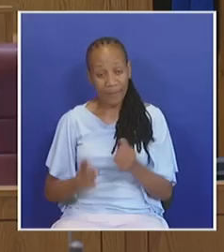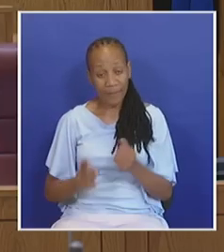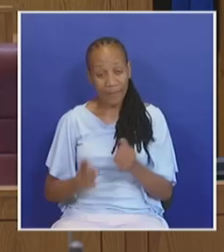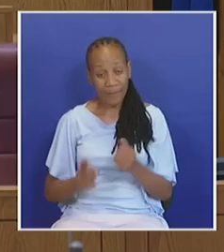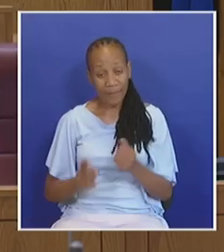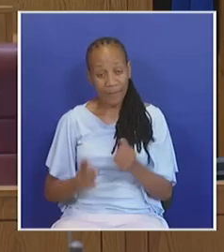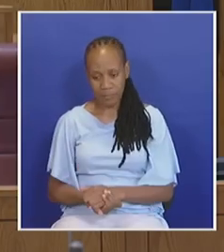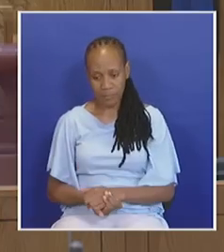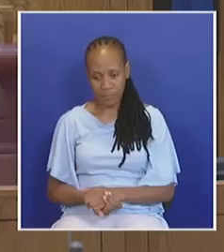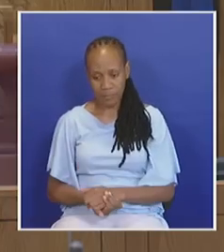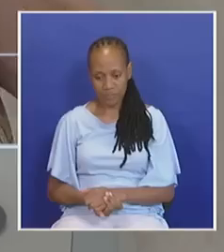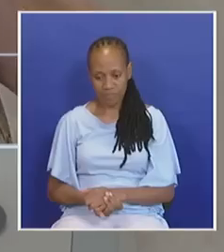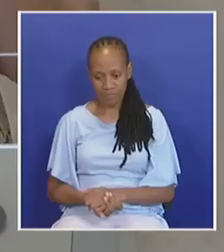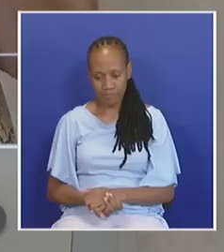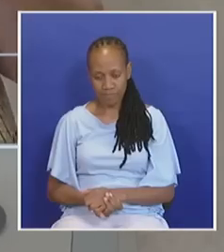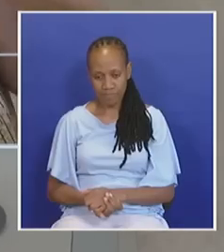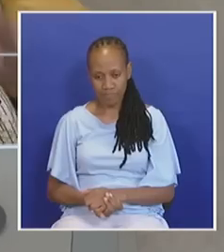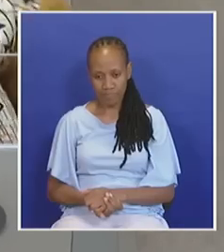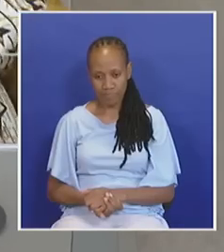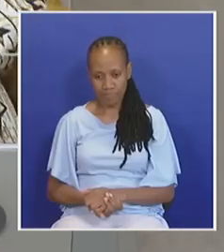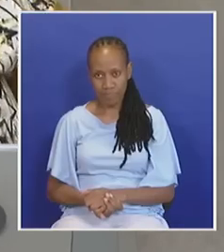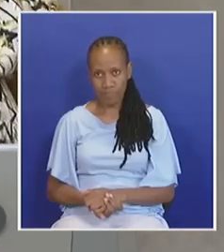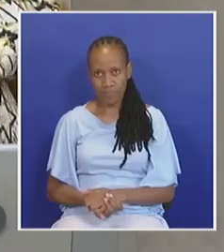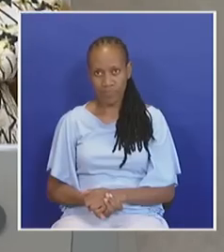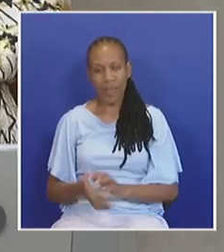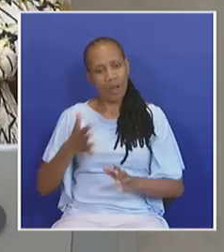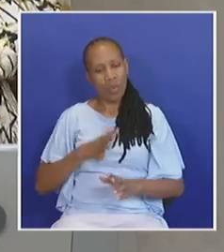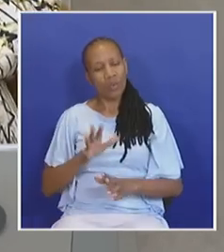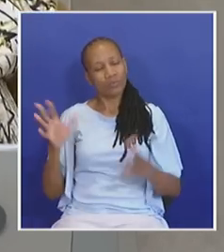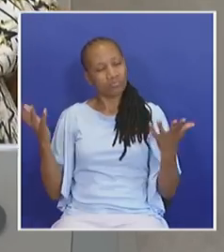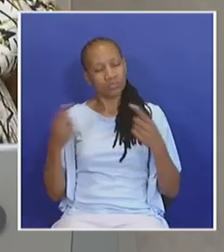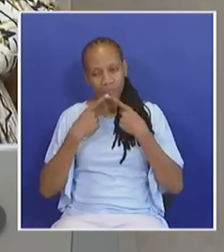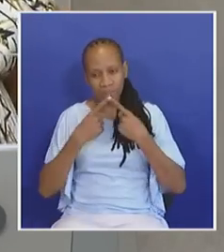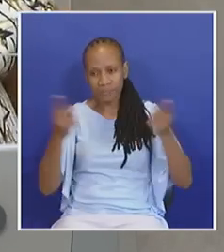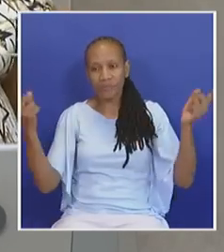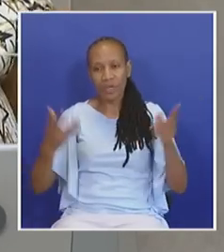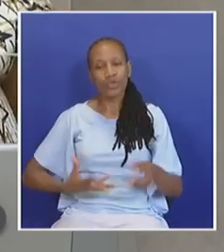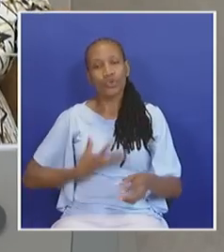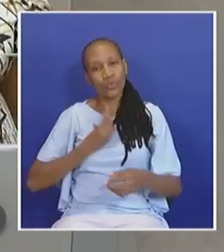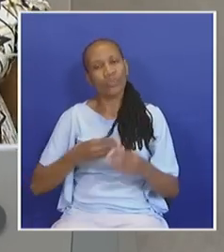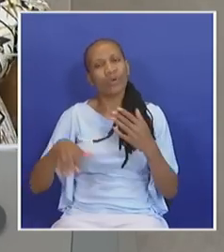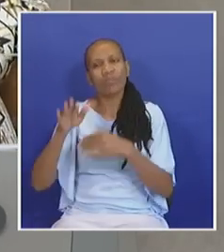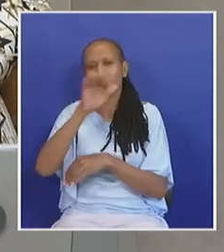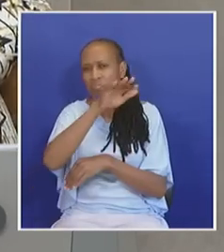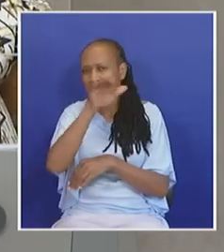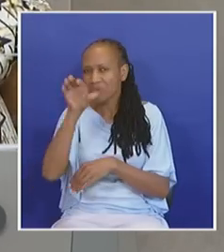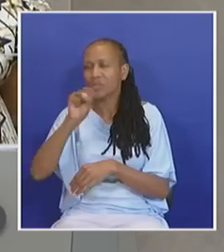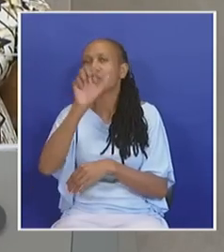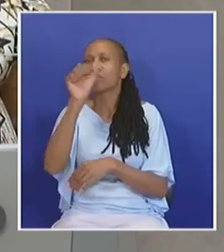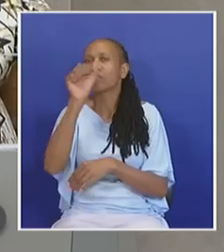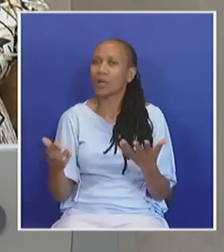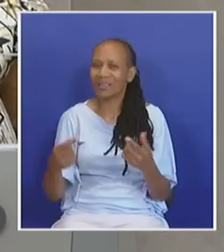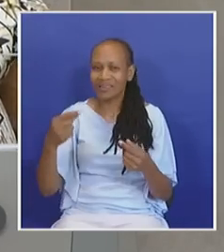Chair, I wanted to talk to the young people out there who are used to fight against each